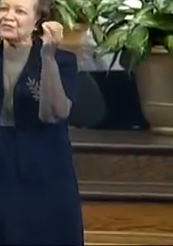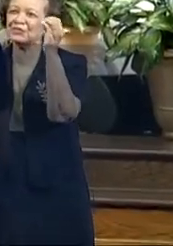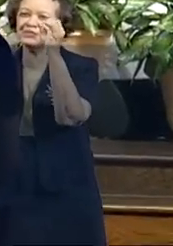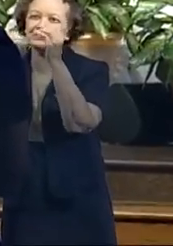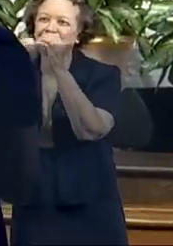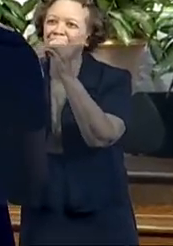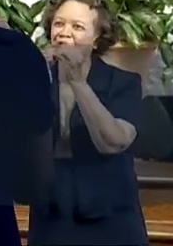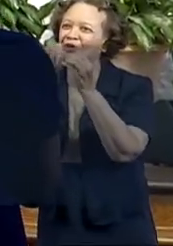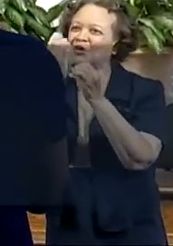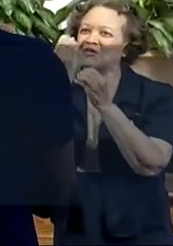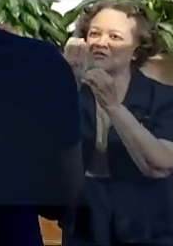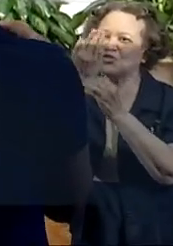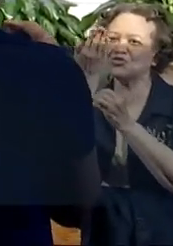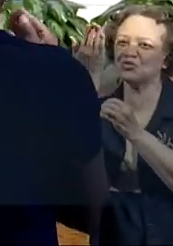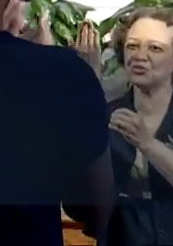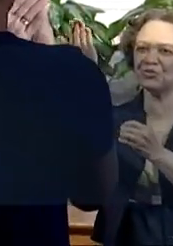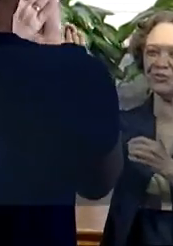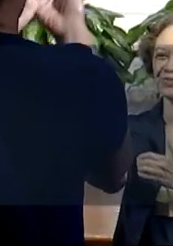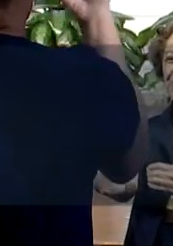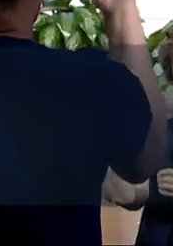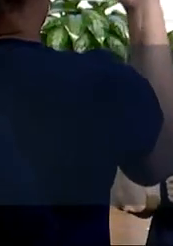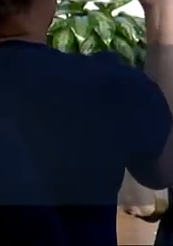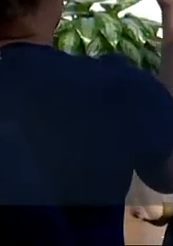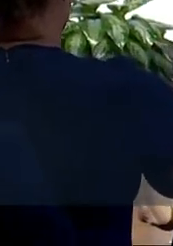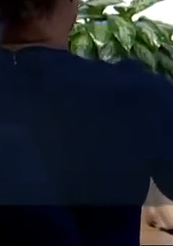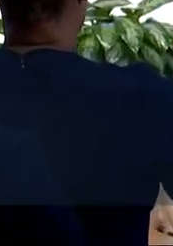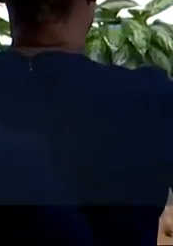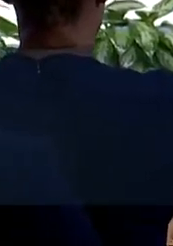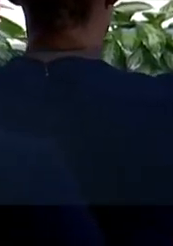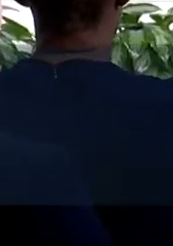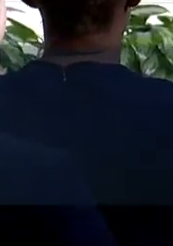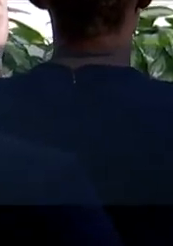Desperately I long for more.